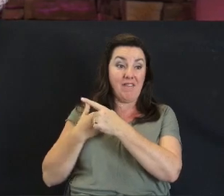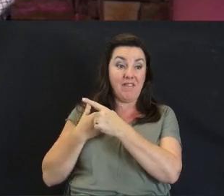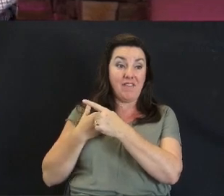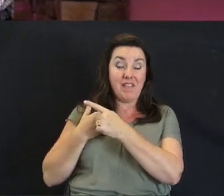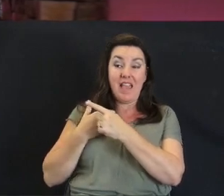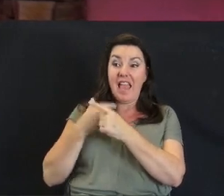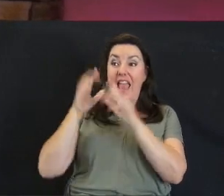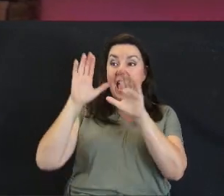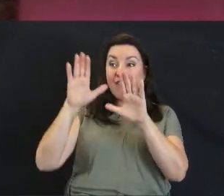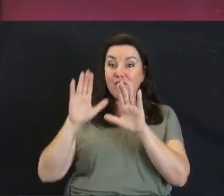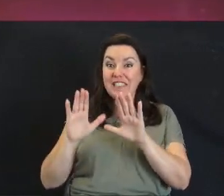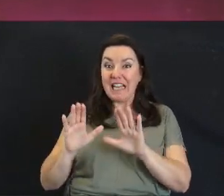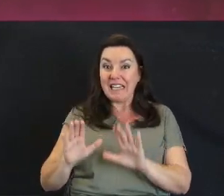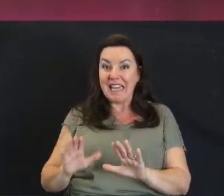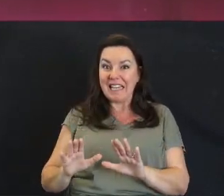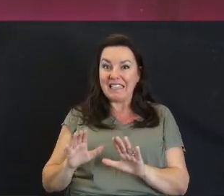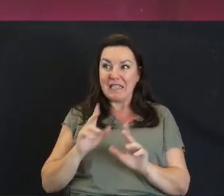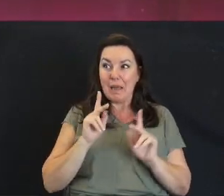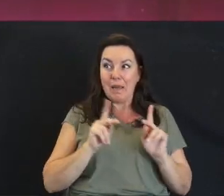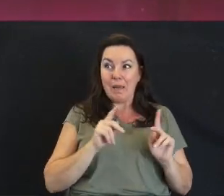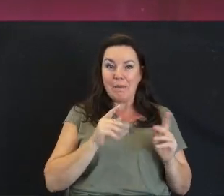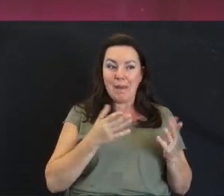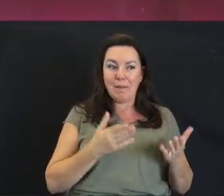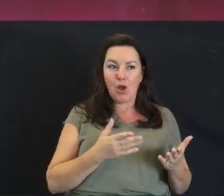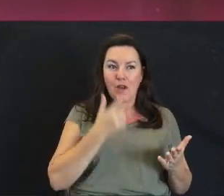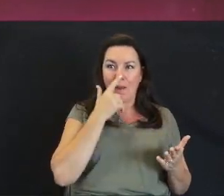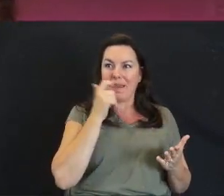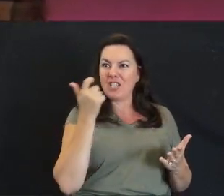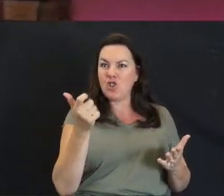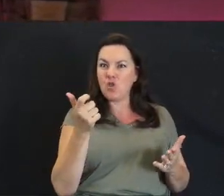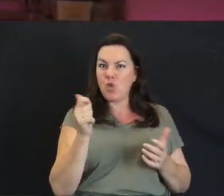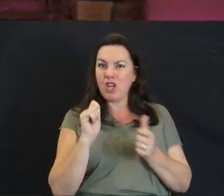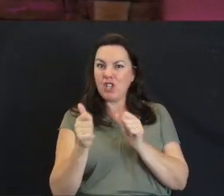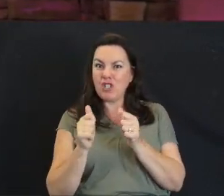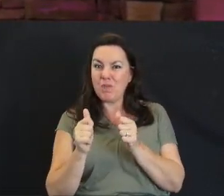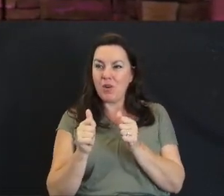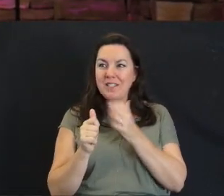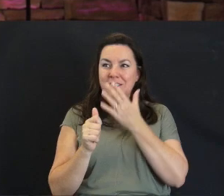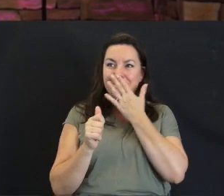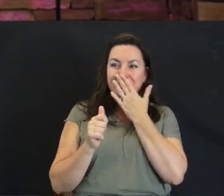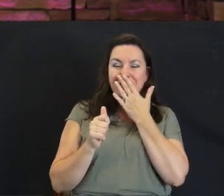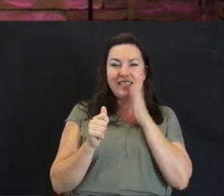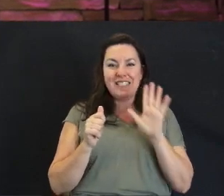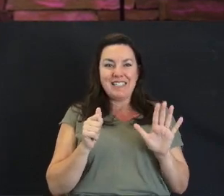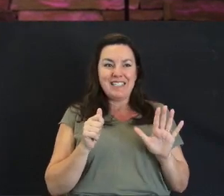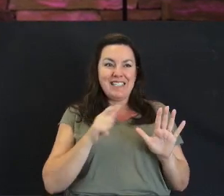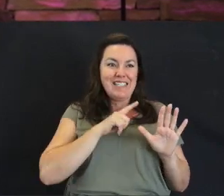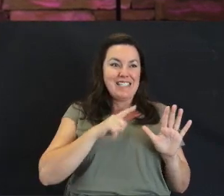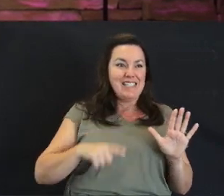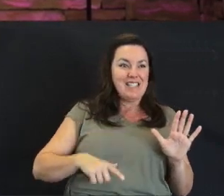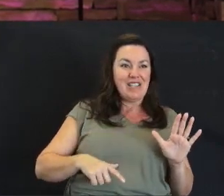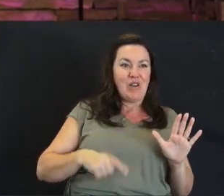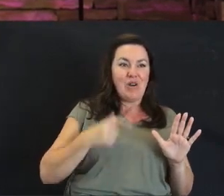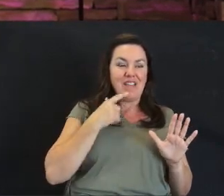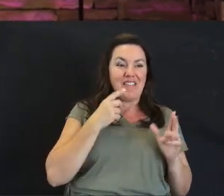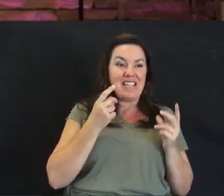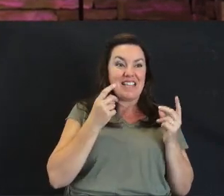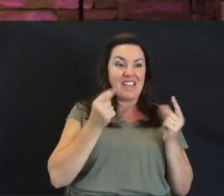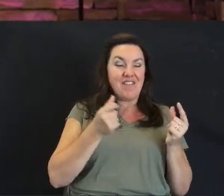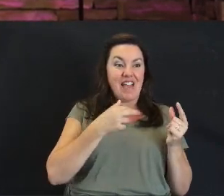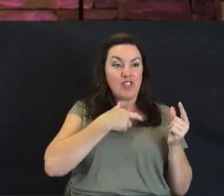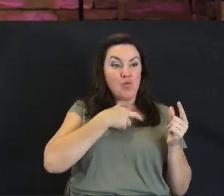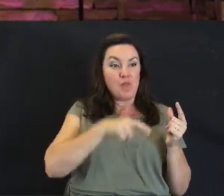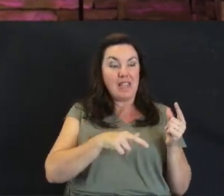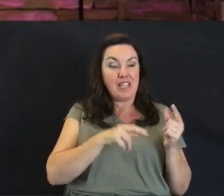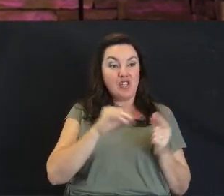On Sundays I have churches I'm like People aren't here Because they're watching sports I'm going Lord There's a They say the fastest growing religion Might be Islam